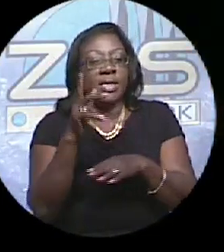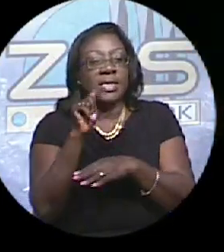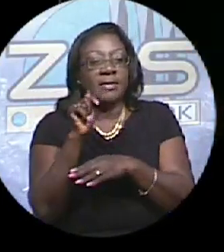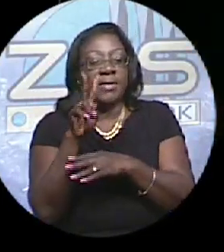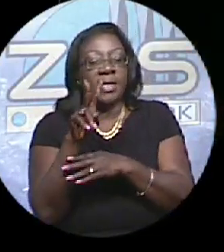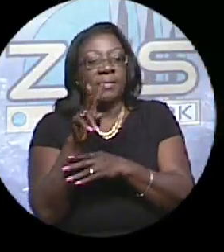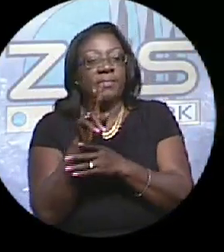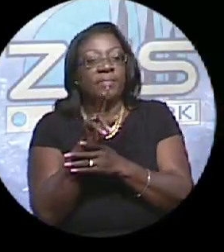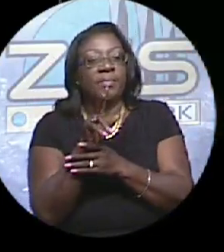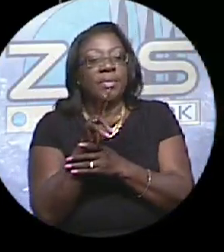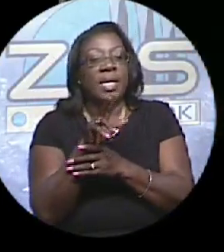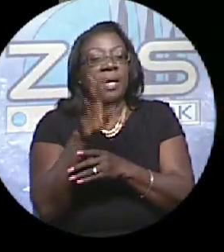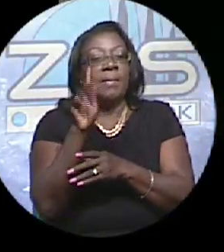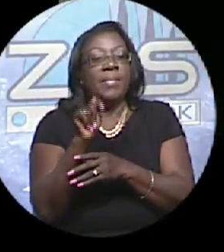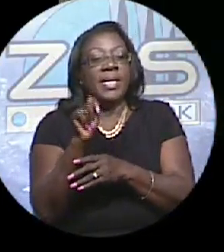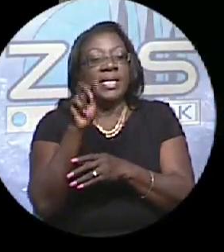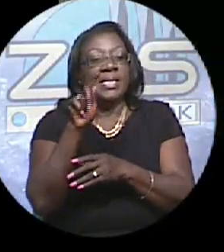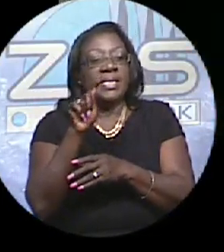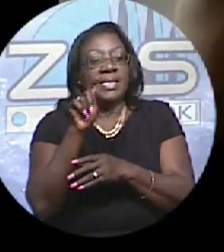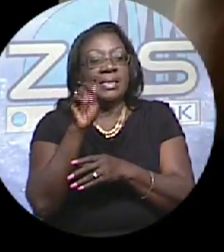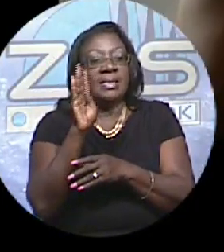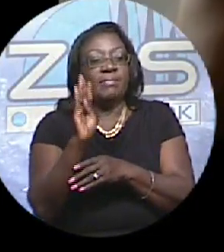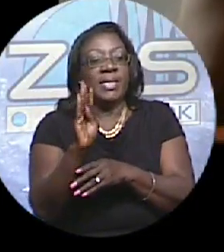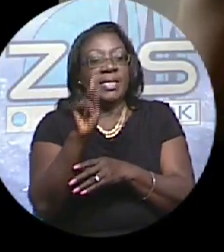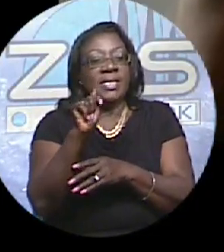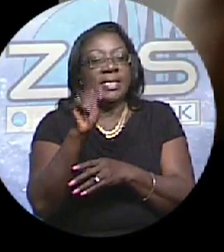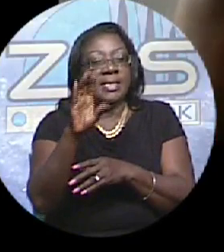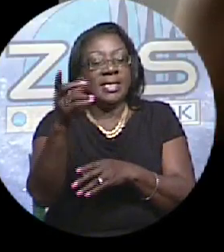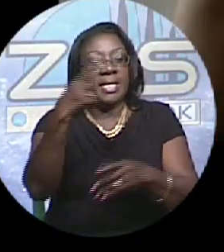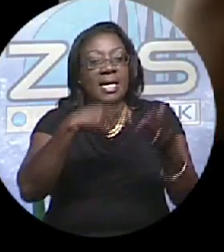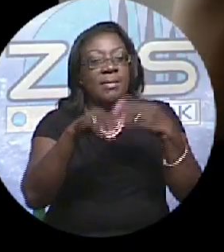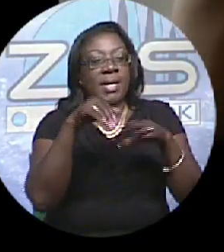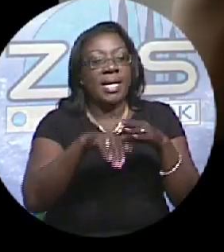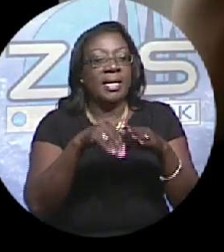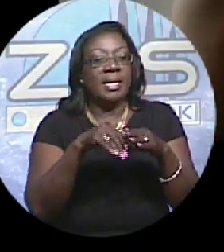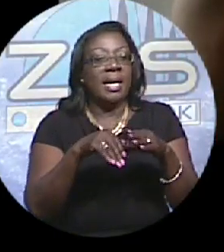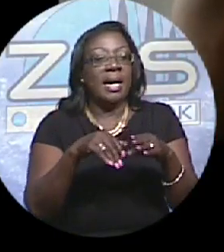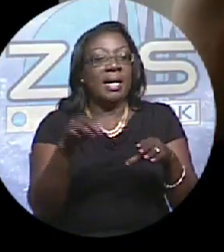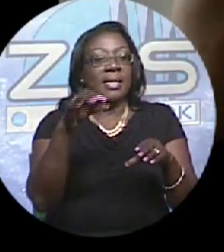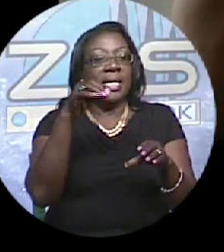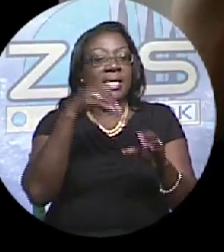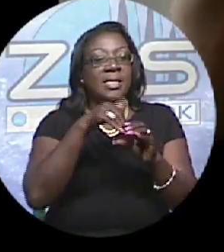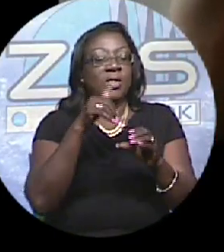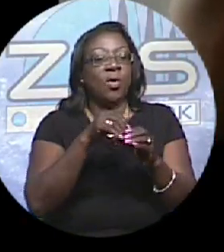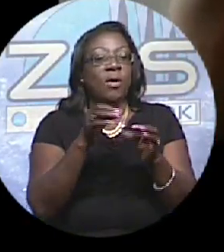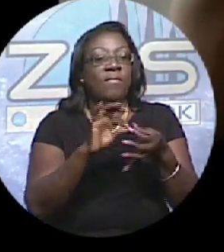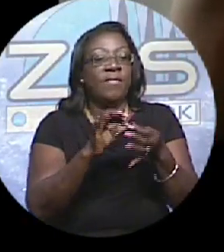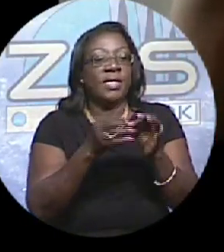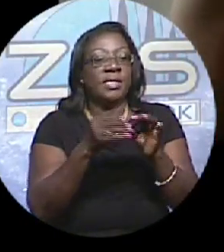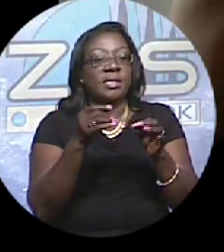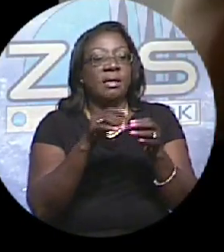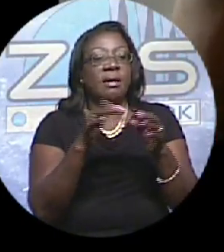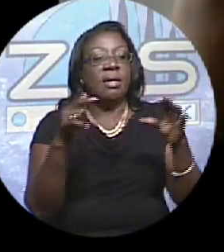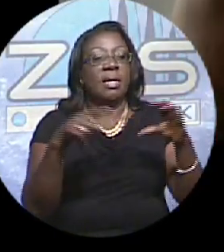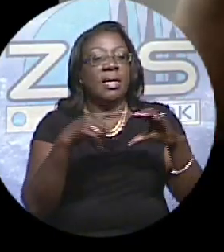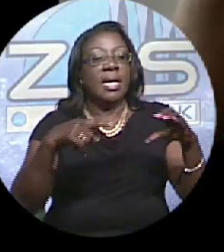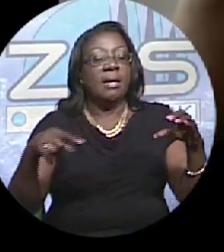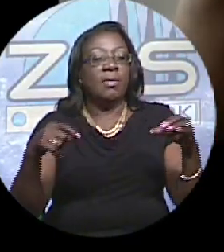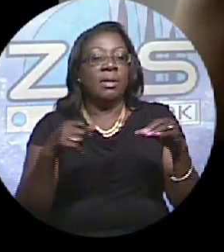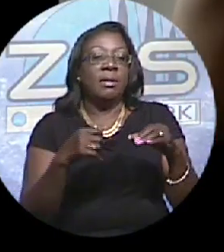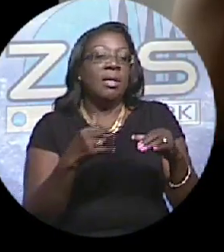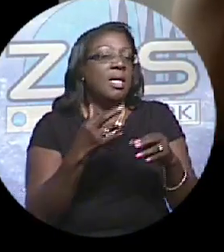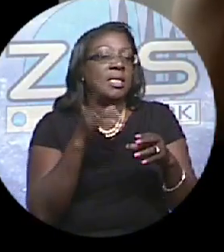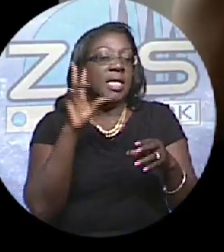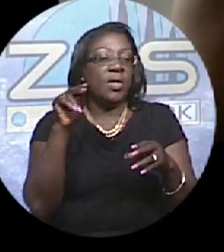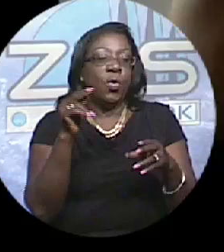BTC came in and installed the test run from then, and I had no